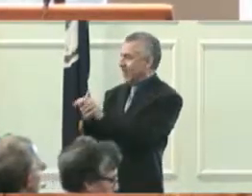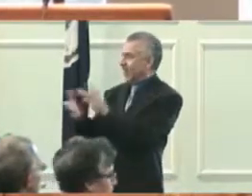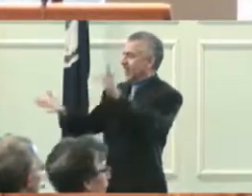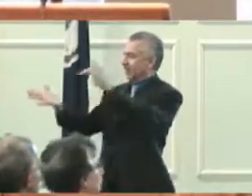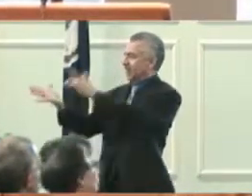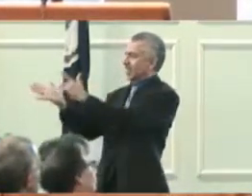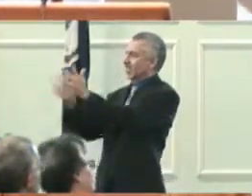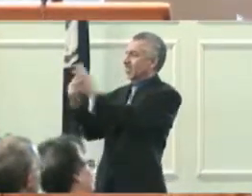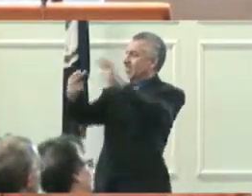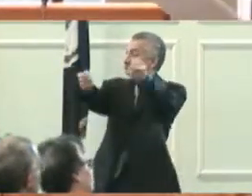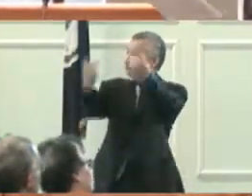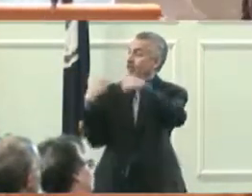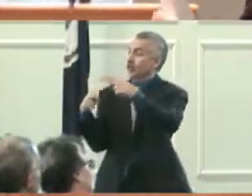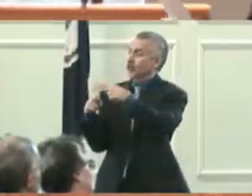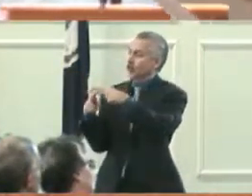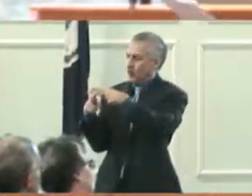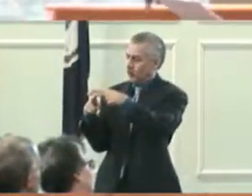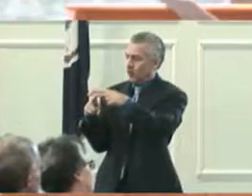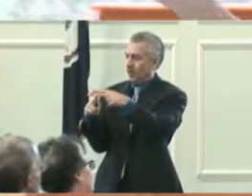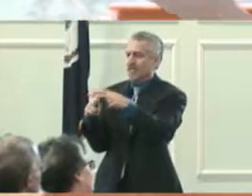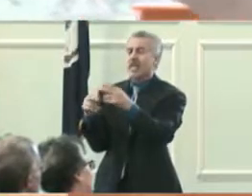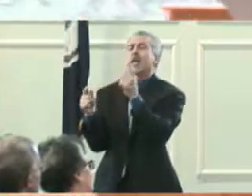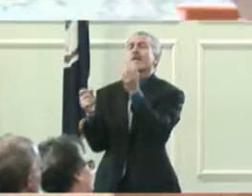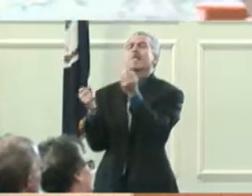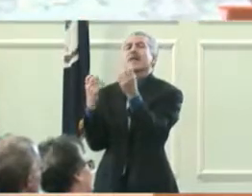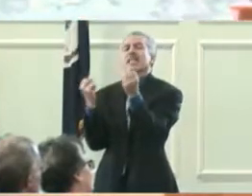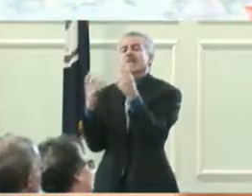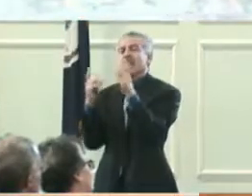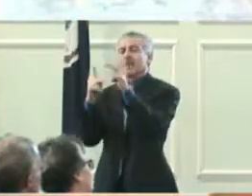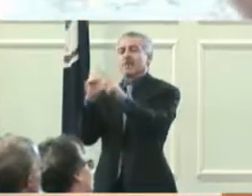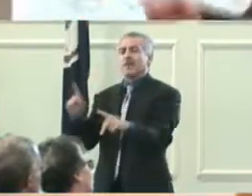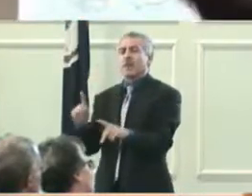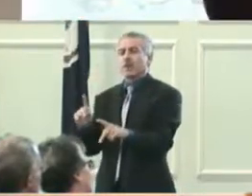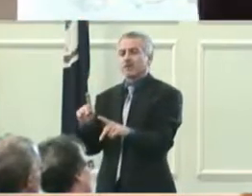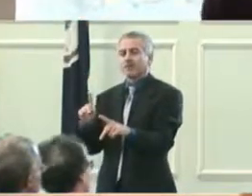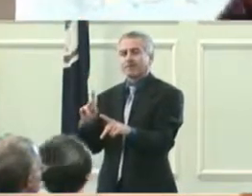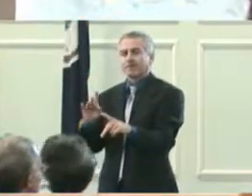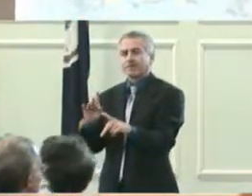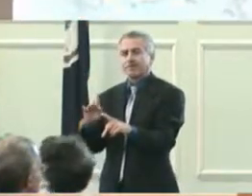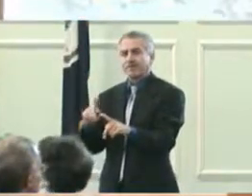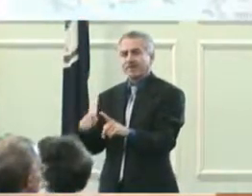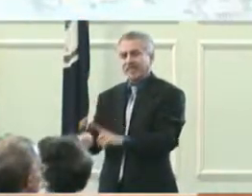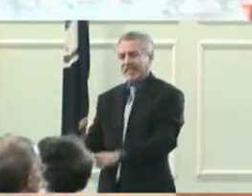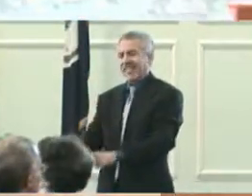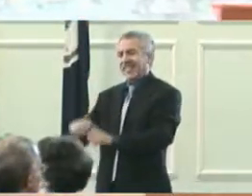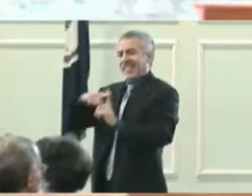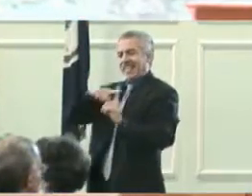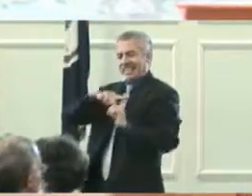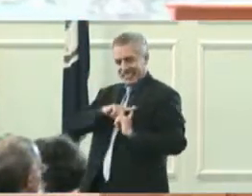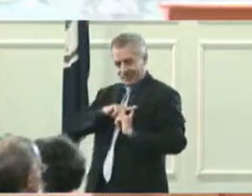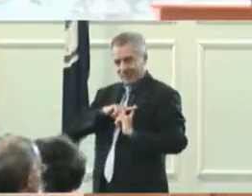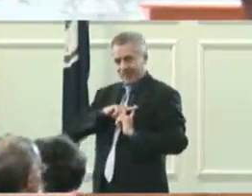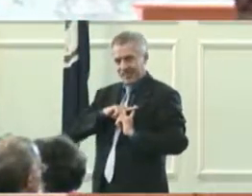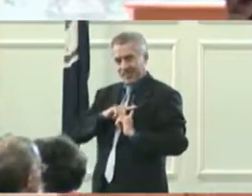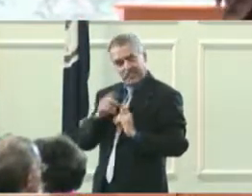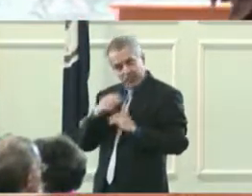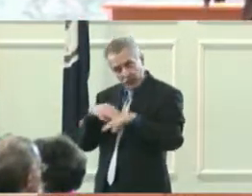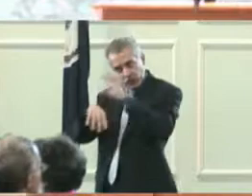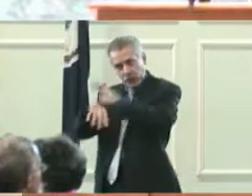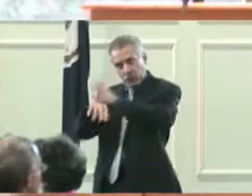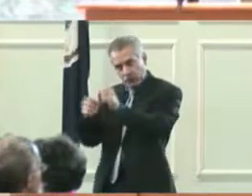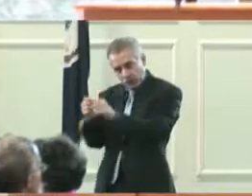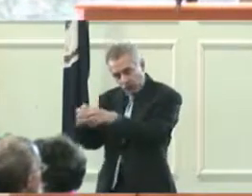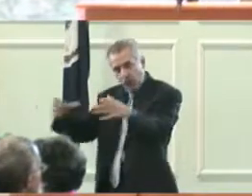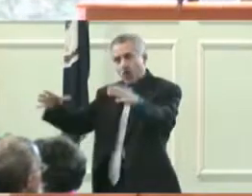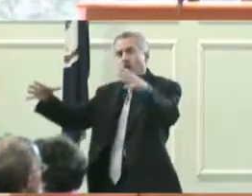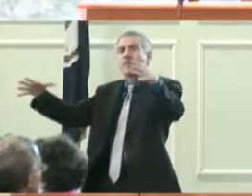different churches came to embrace the second coming of Jesus Christ. They began to study these prophecies in Daniel and Revelation.